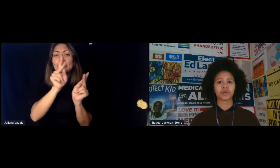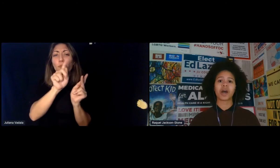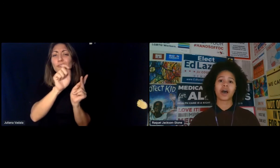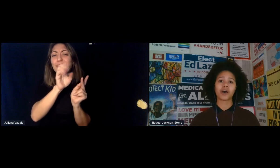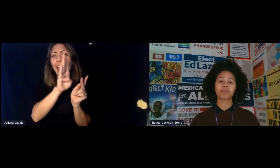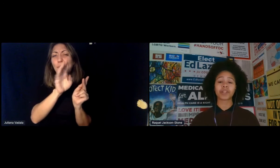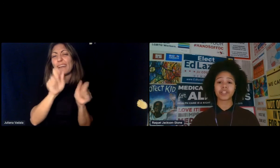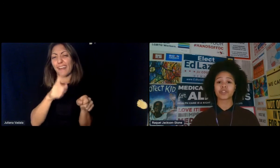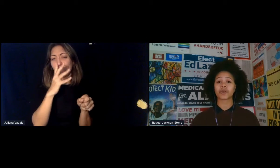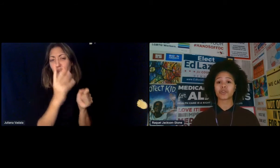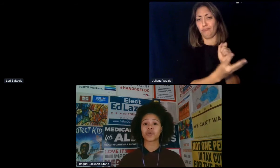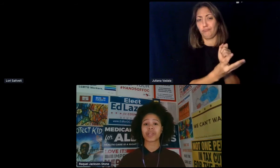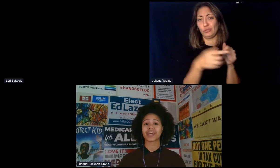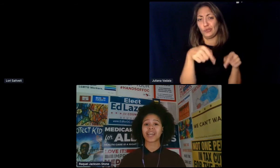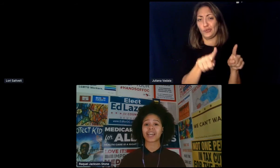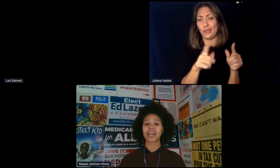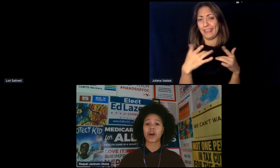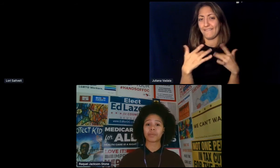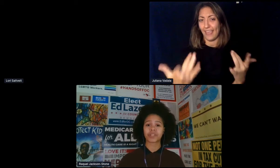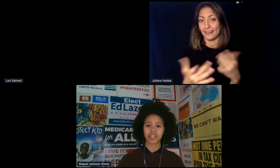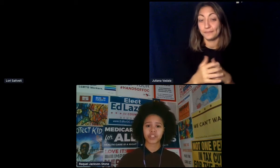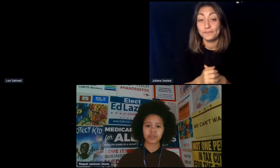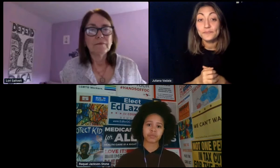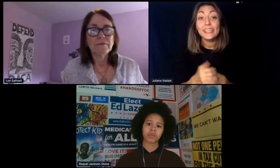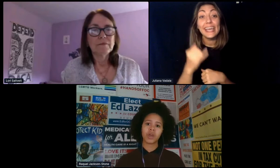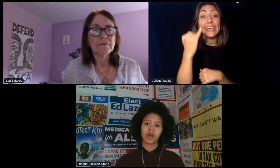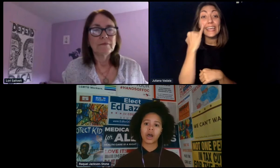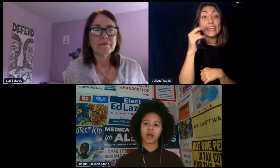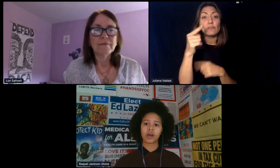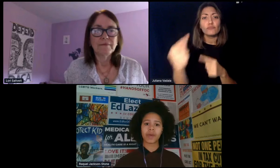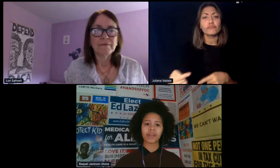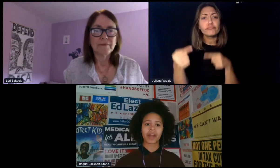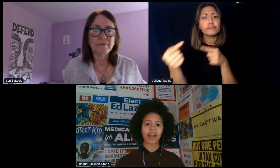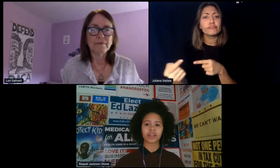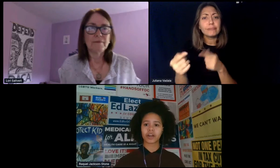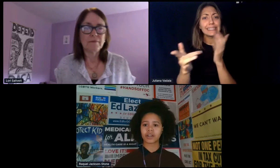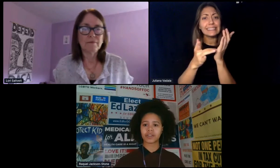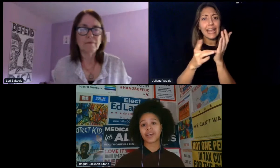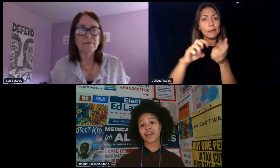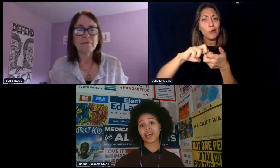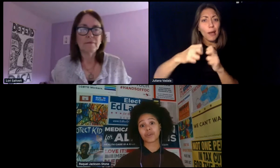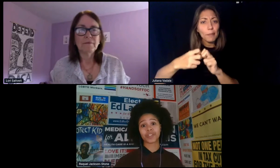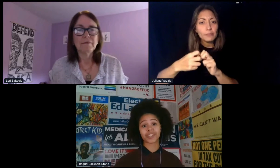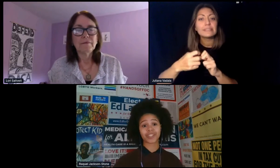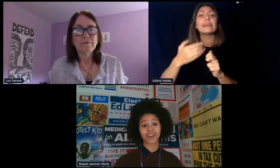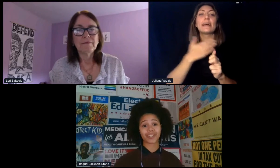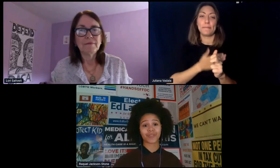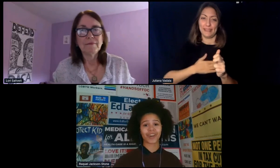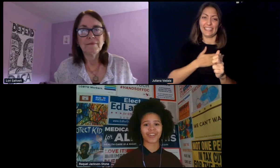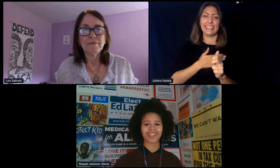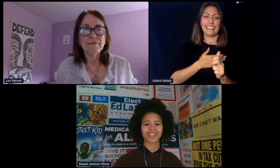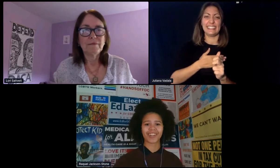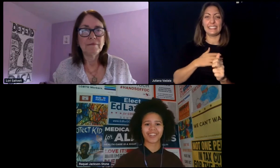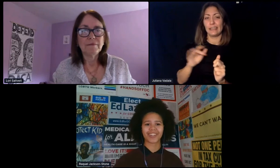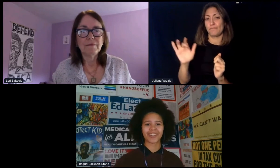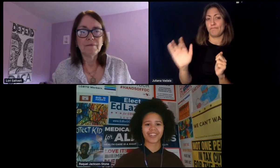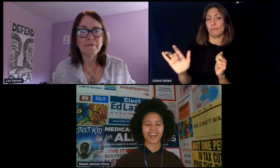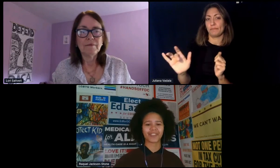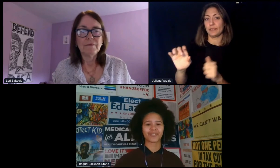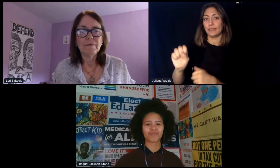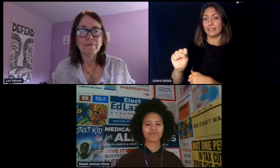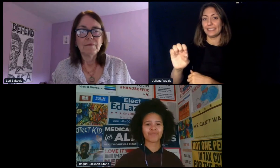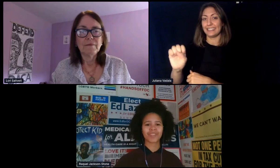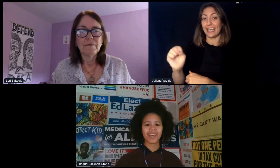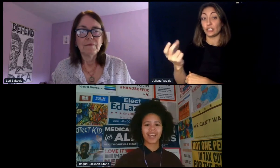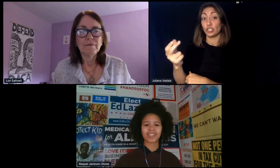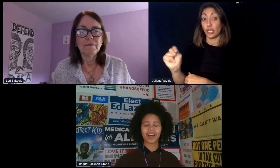to do, please go to that tech help session. And that icon, like we just talked about, is